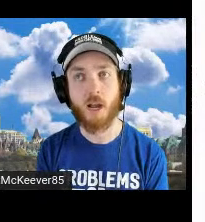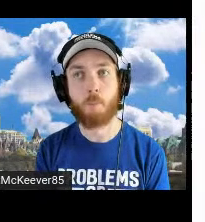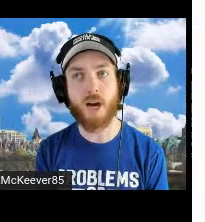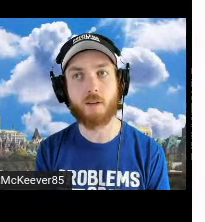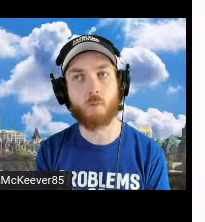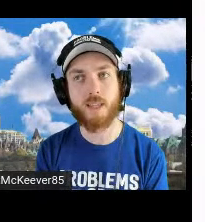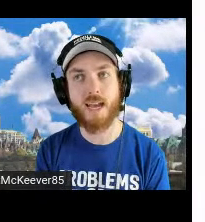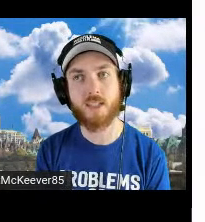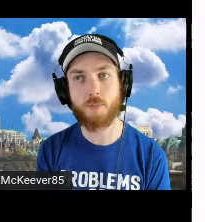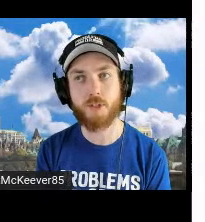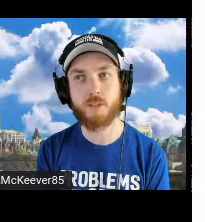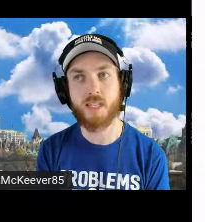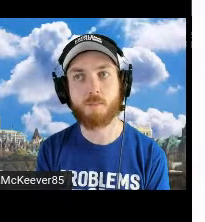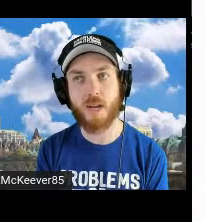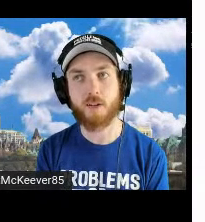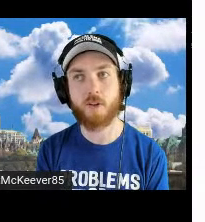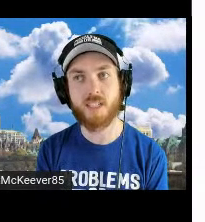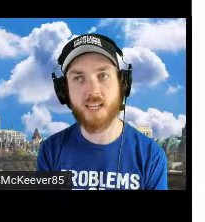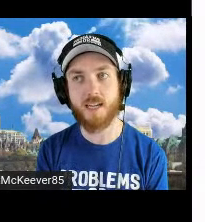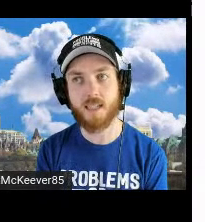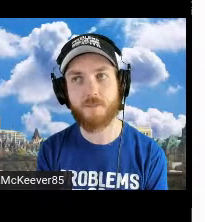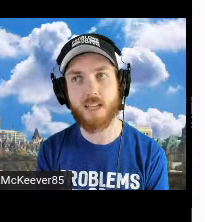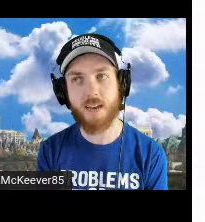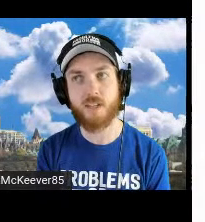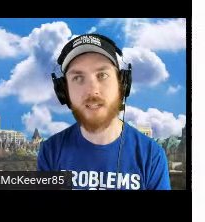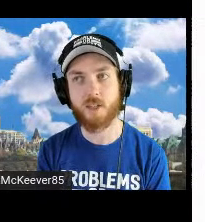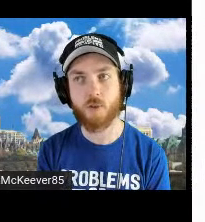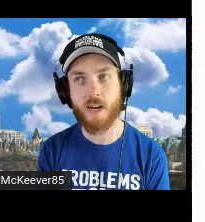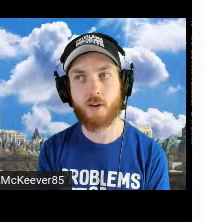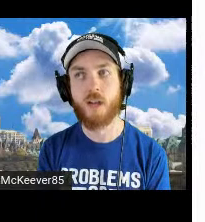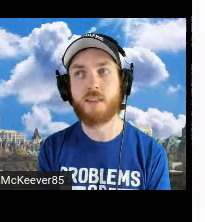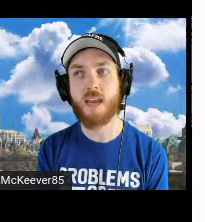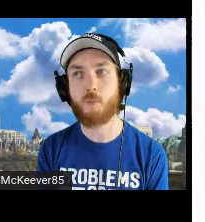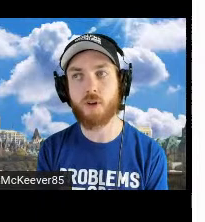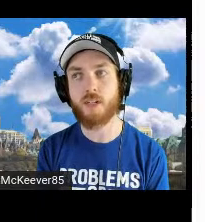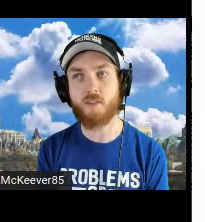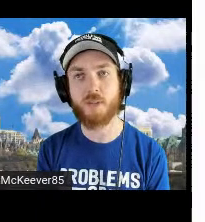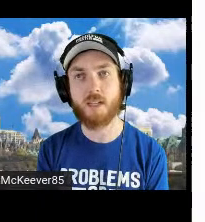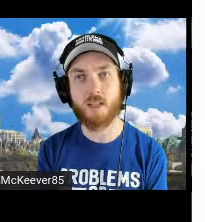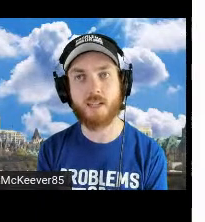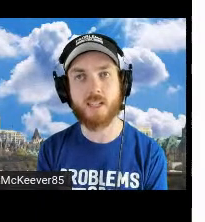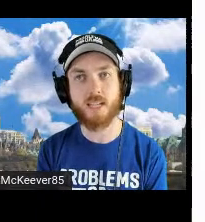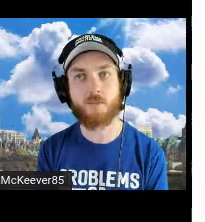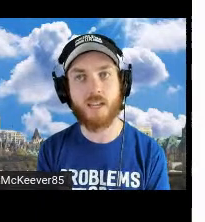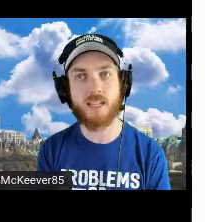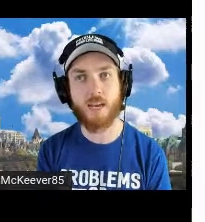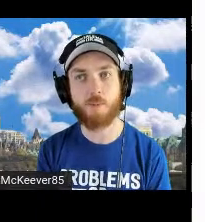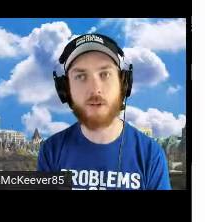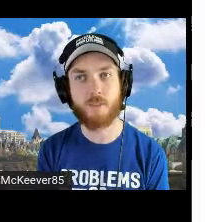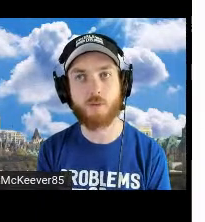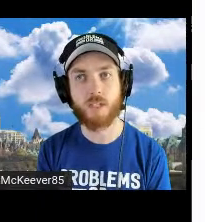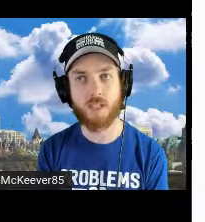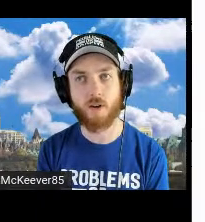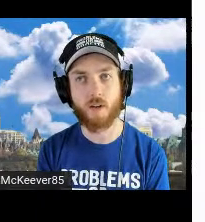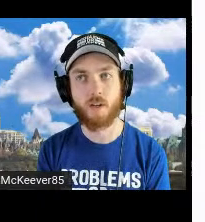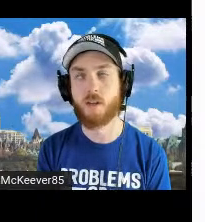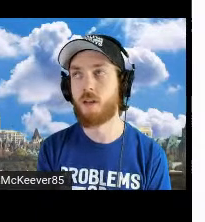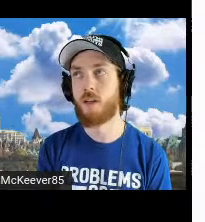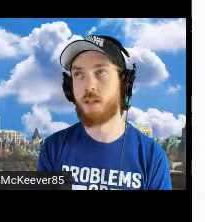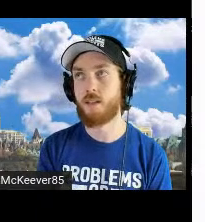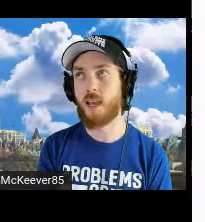lockdown. But when asked to produce this medical and scientific evidence at trial, the Alberta government declares itself incapable of doing